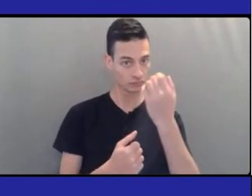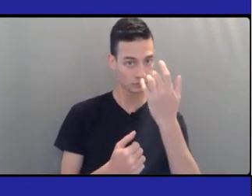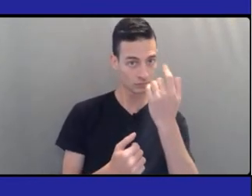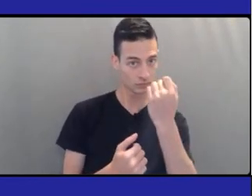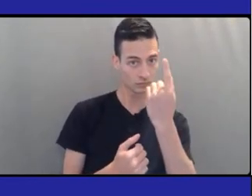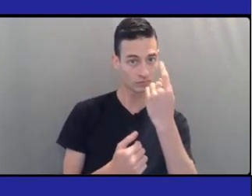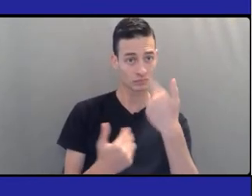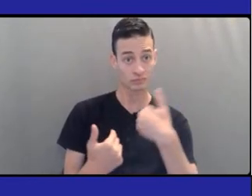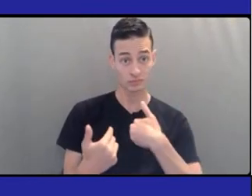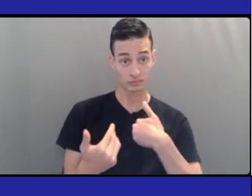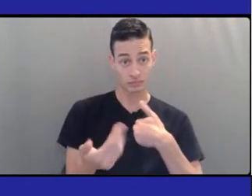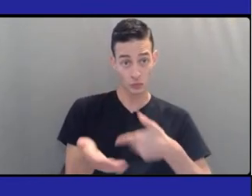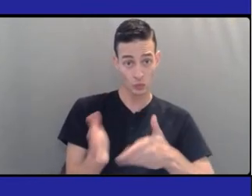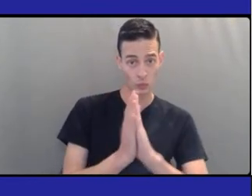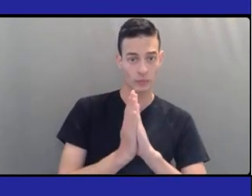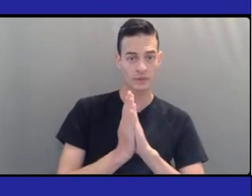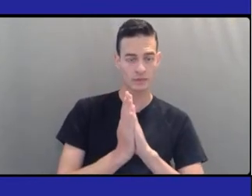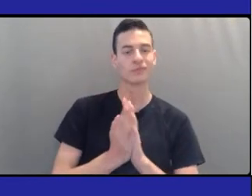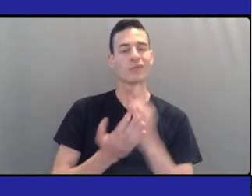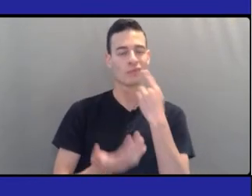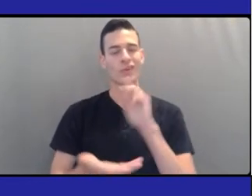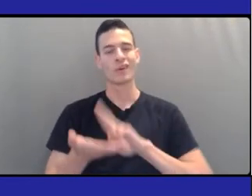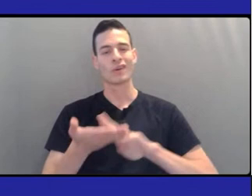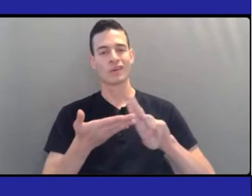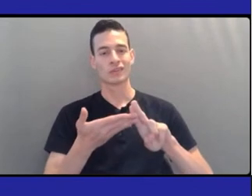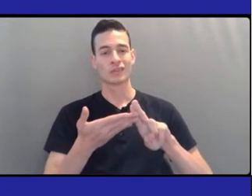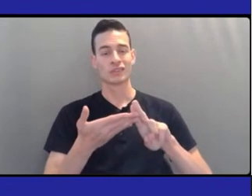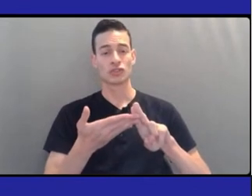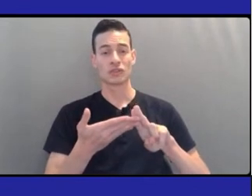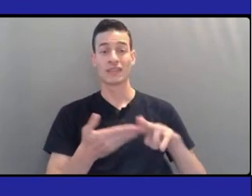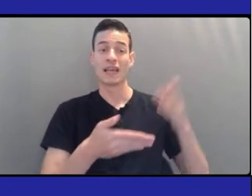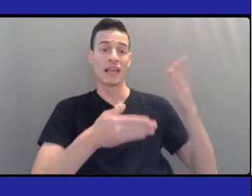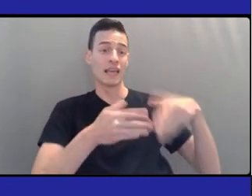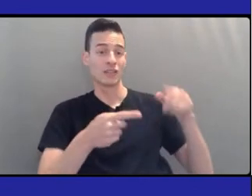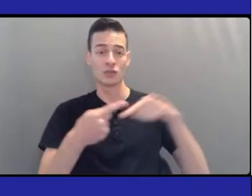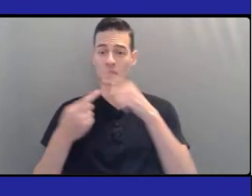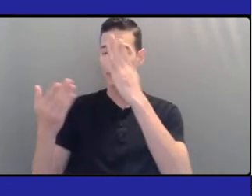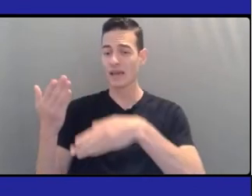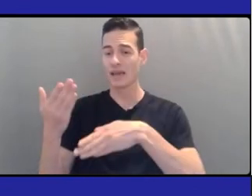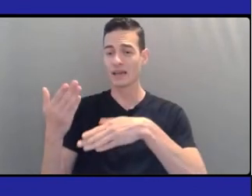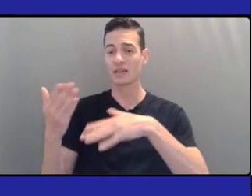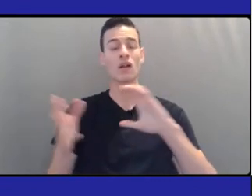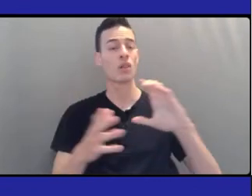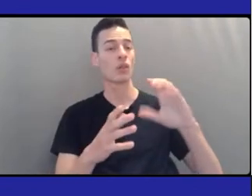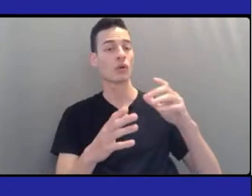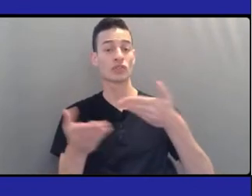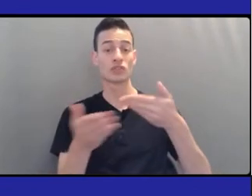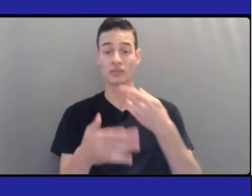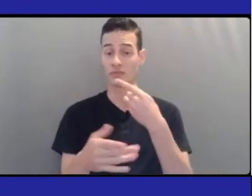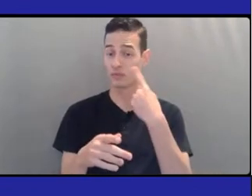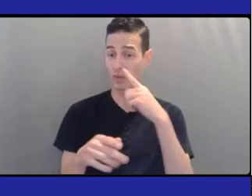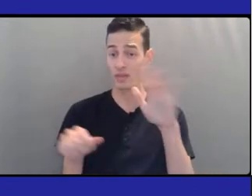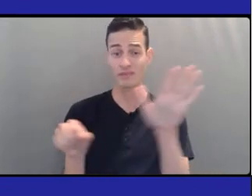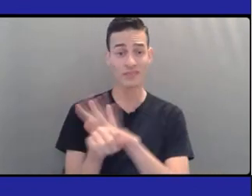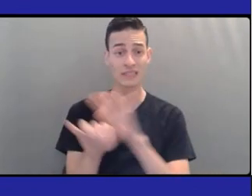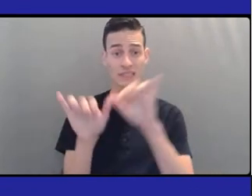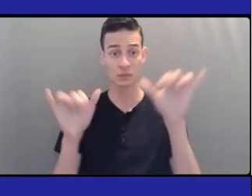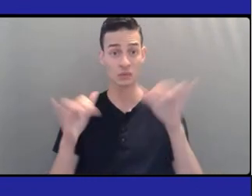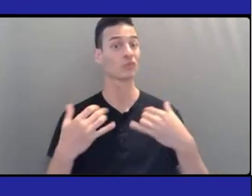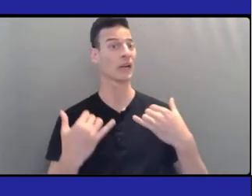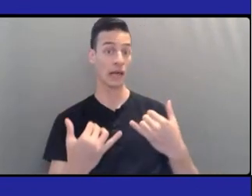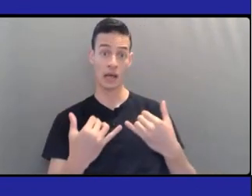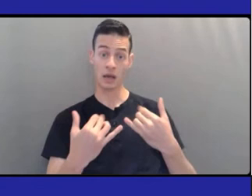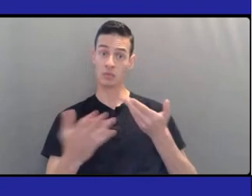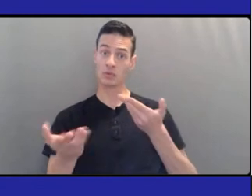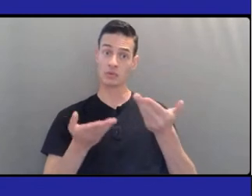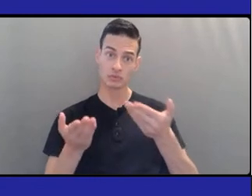a contract for end-to-end laundry and linen services for the system. Currently, the services are provided